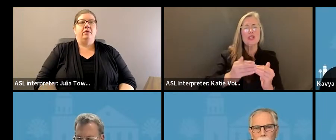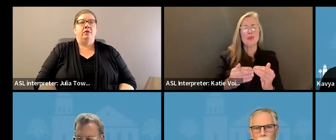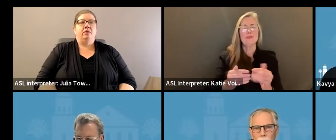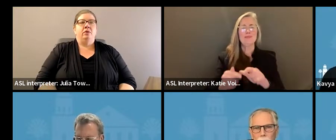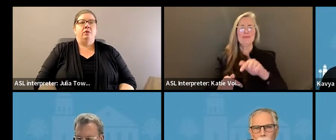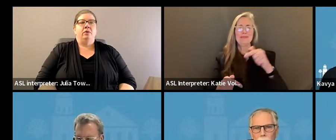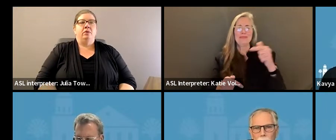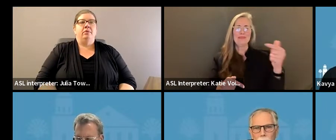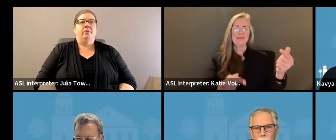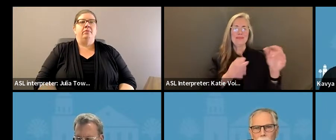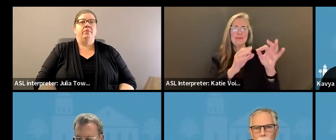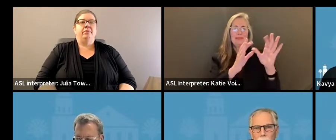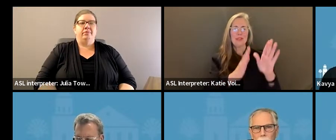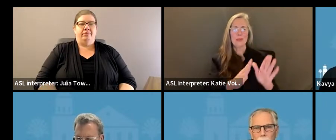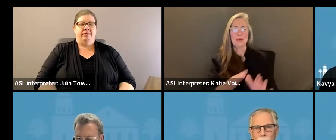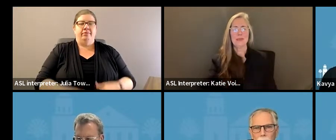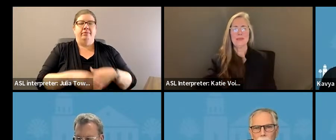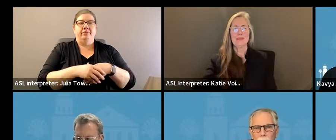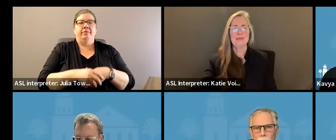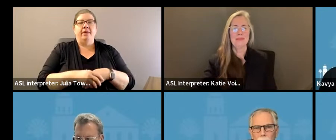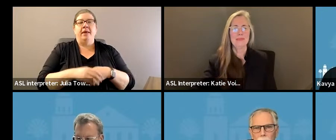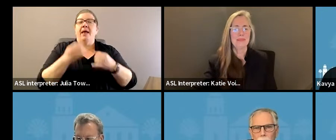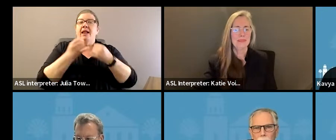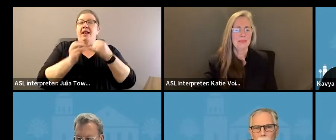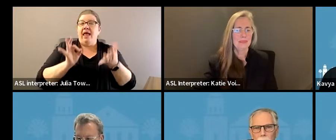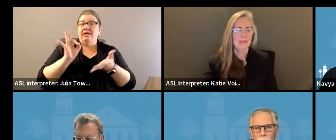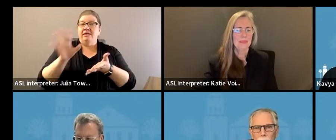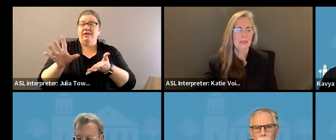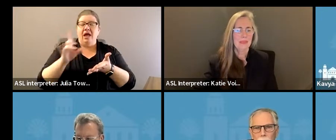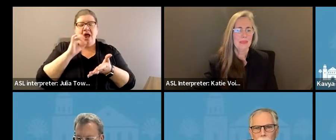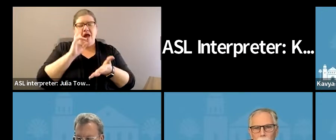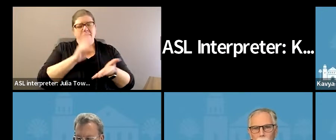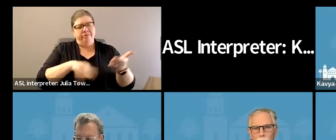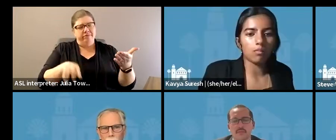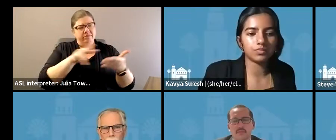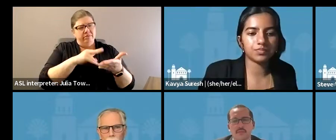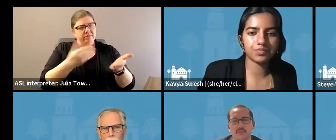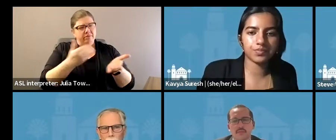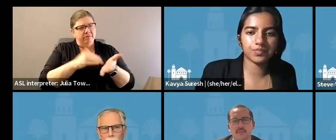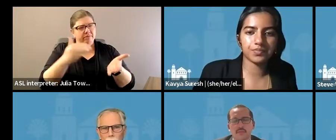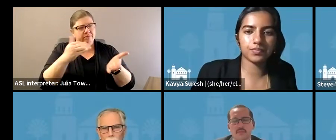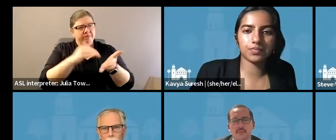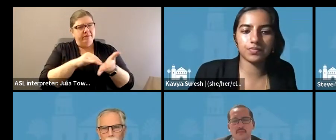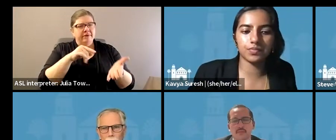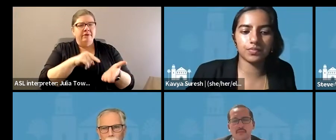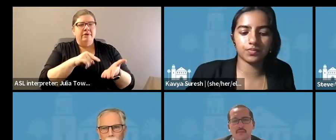I circled many times through here when it talks about